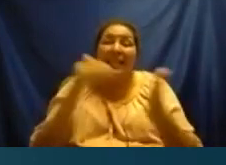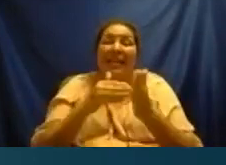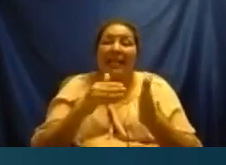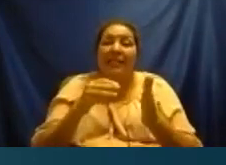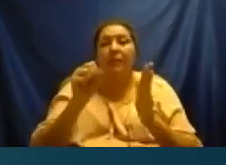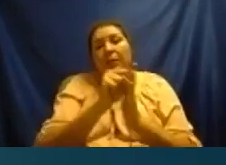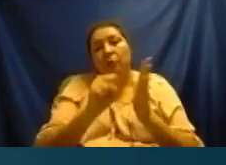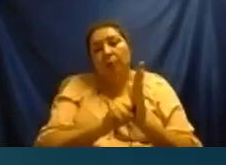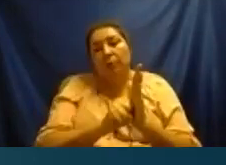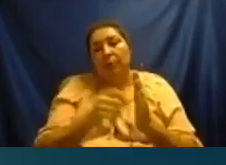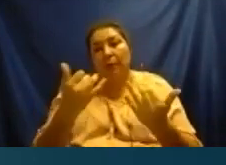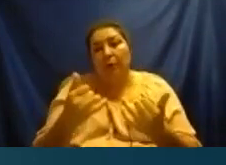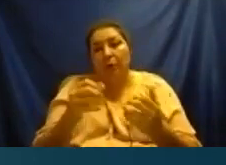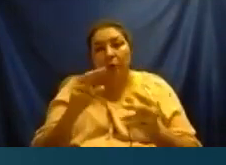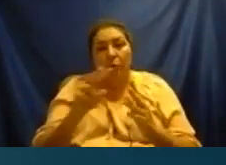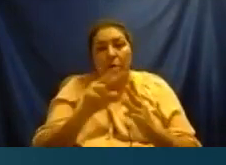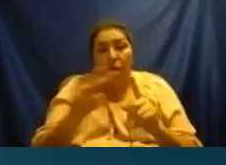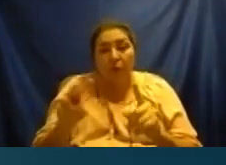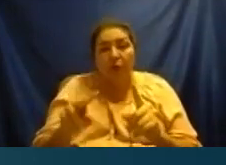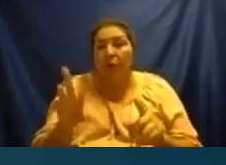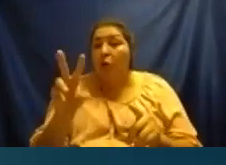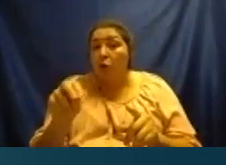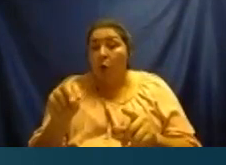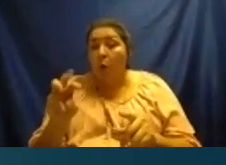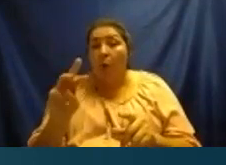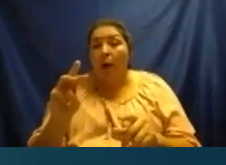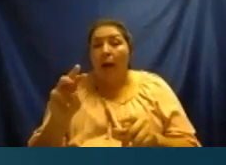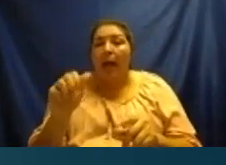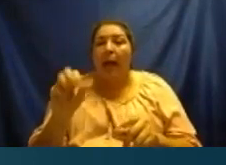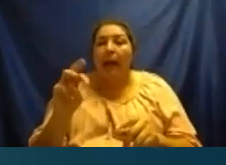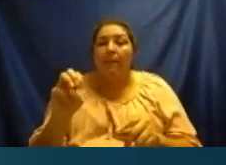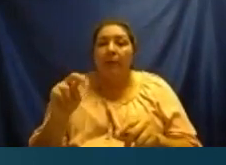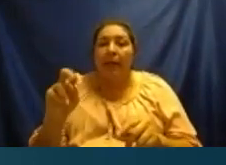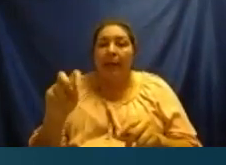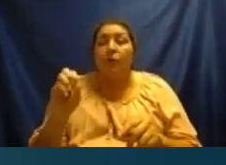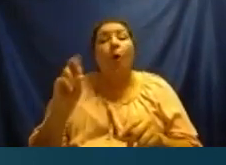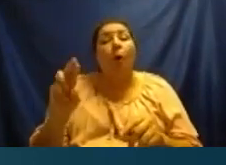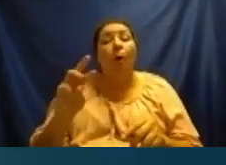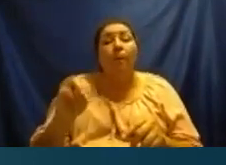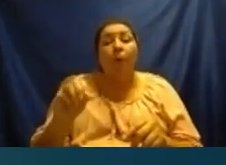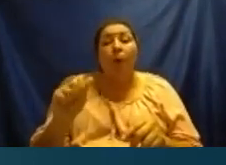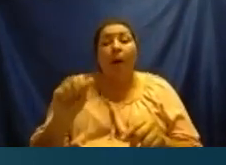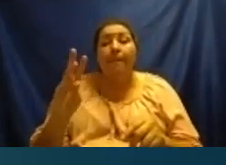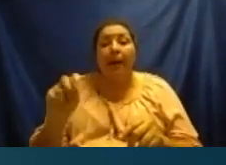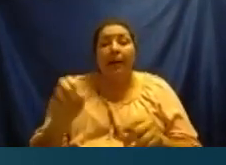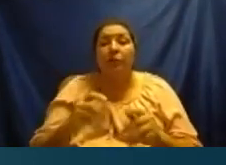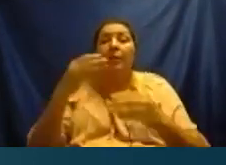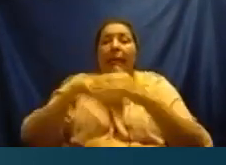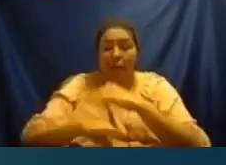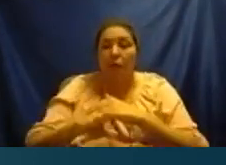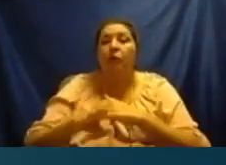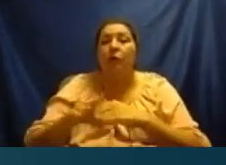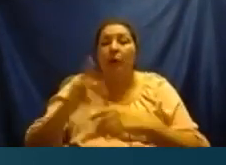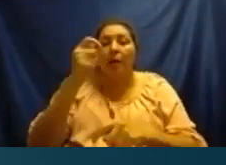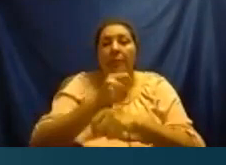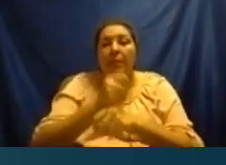2. No Ammonite or Moabite shall enter the assembly of the Lord. None of their descendants, even